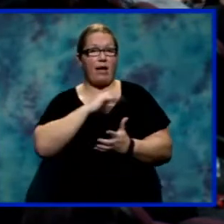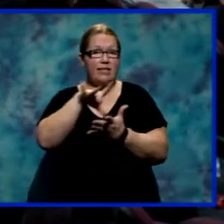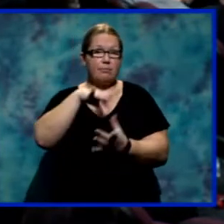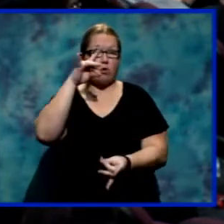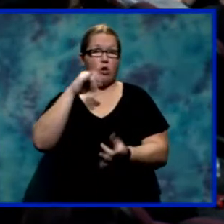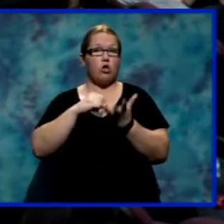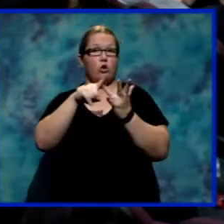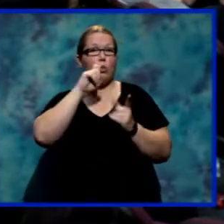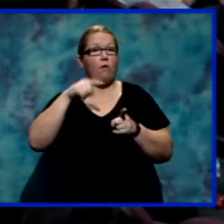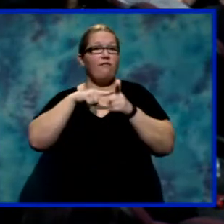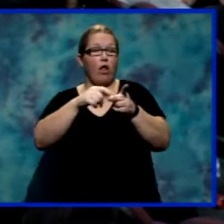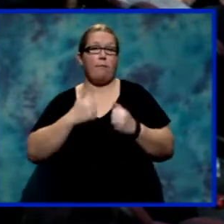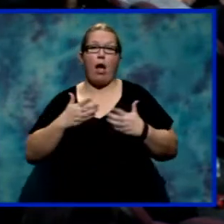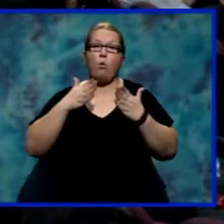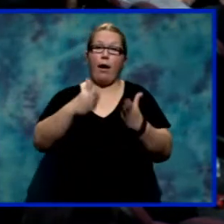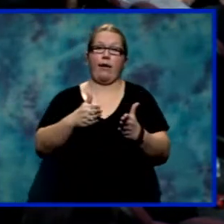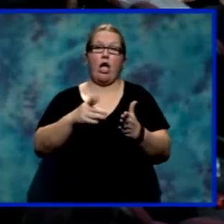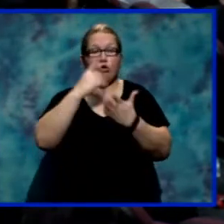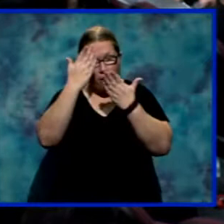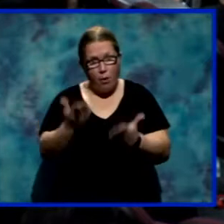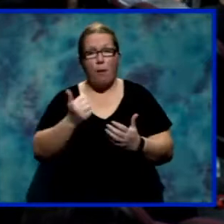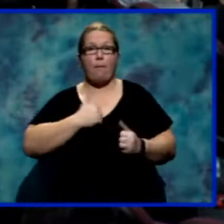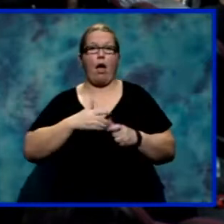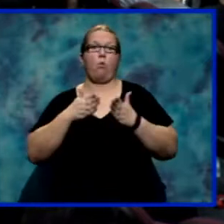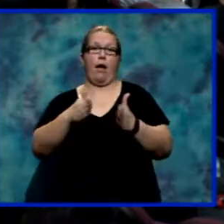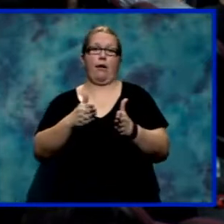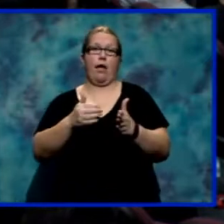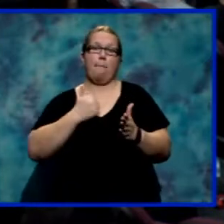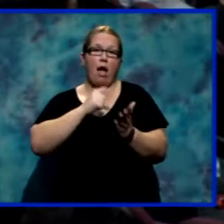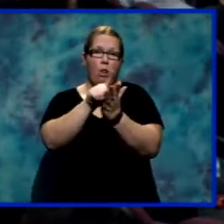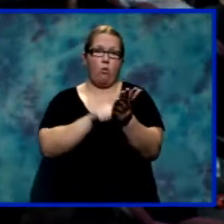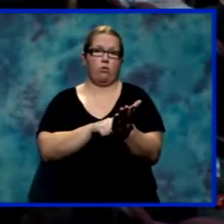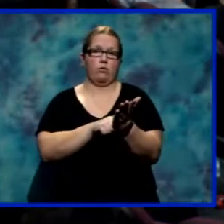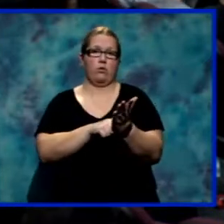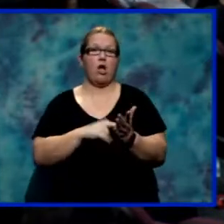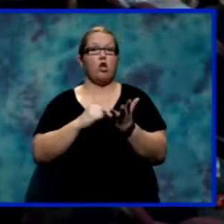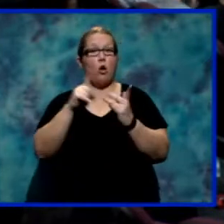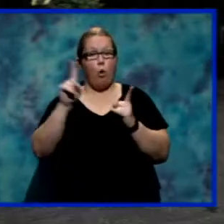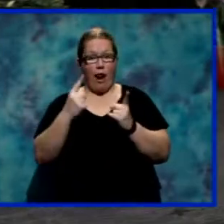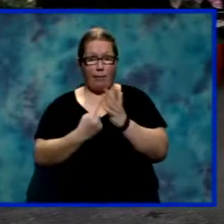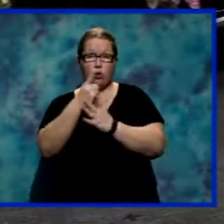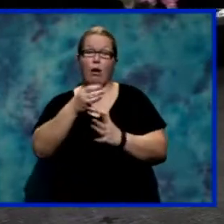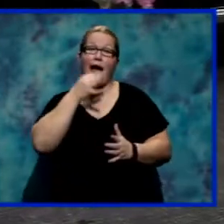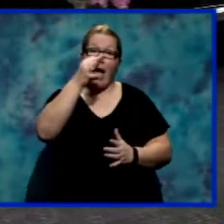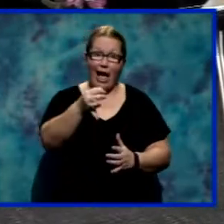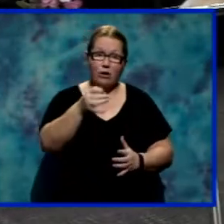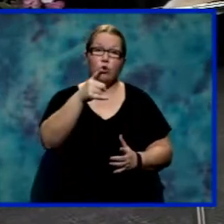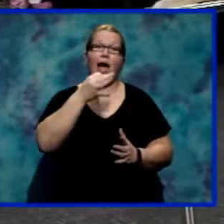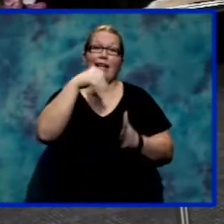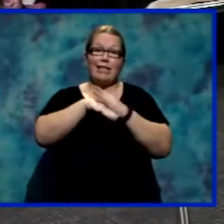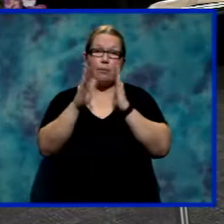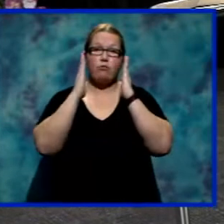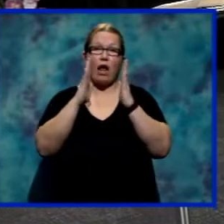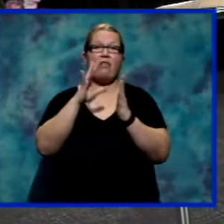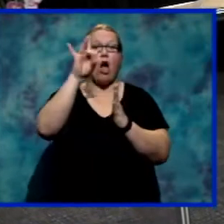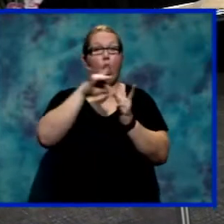you'll follow my decrees and be careful to obey my regulations or my laws. So what happens is you ask in prayer, and the Holy